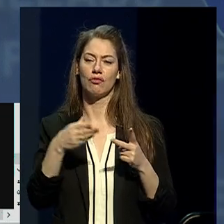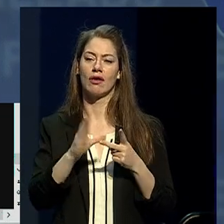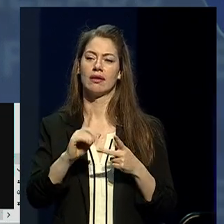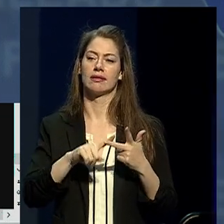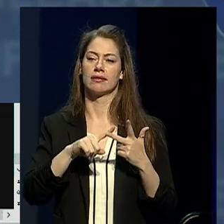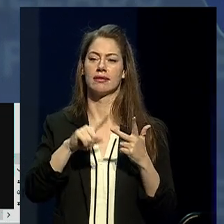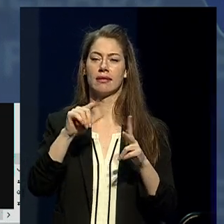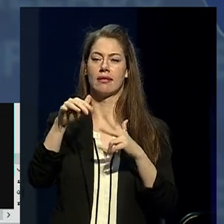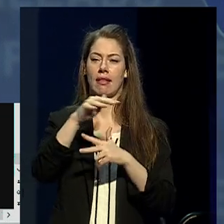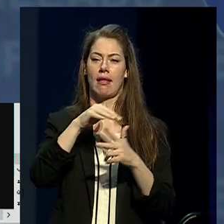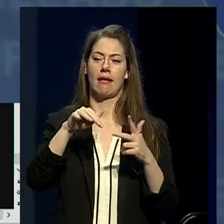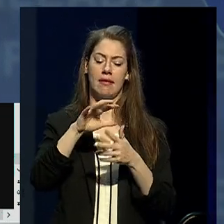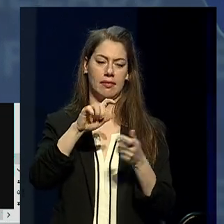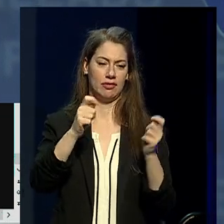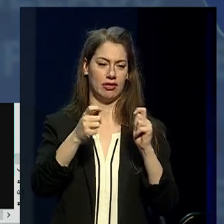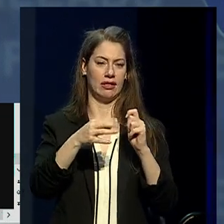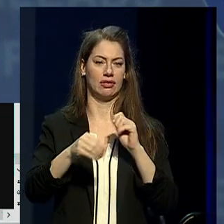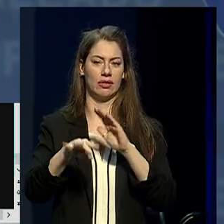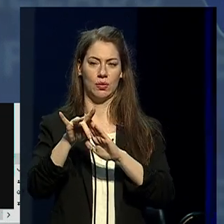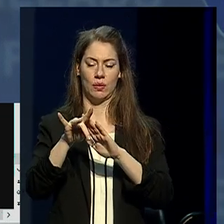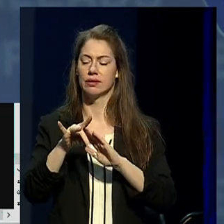choice.